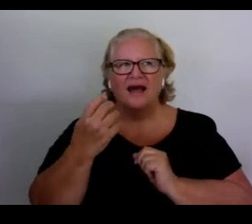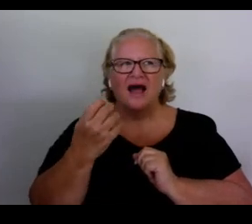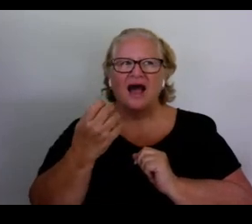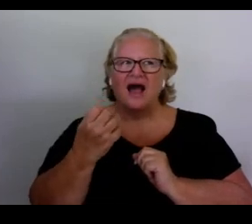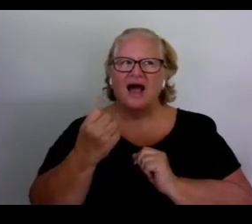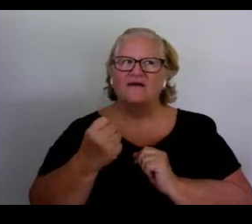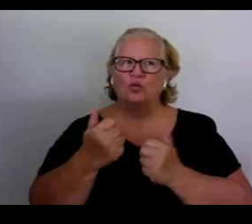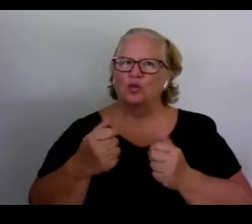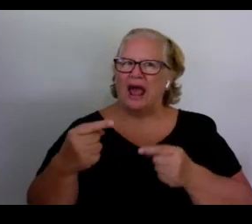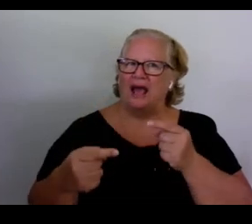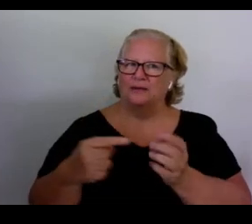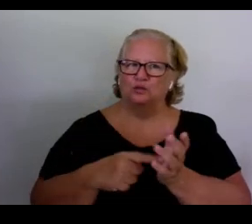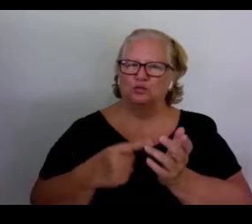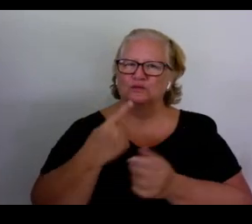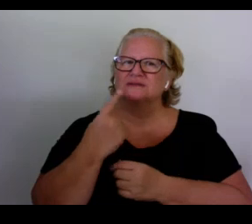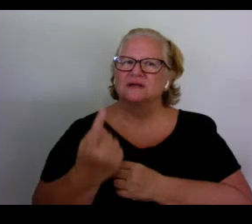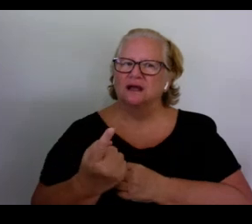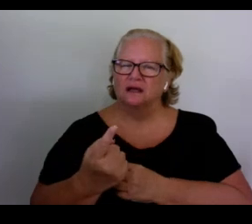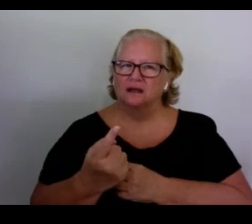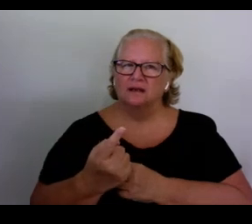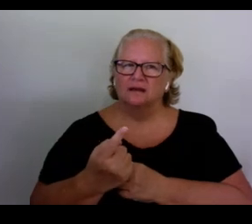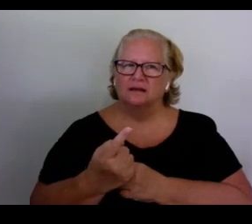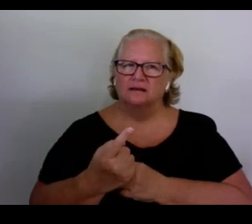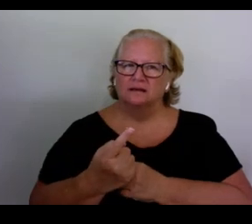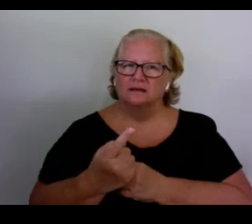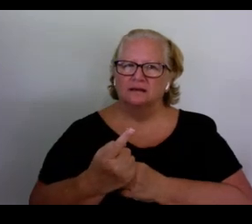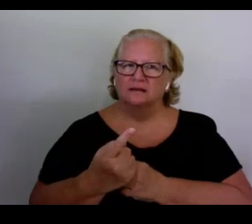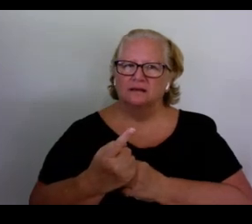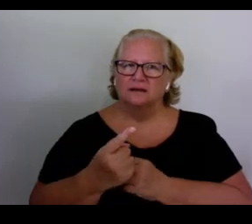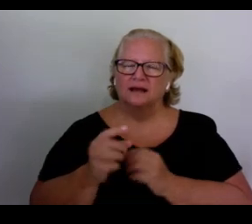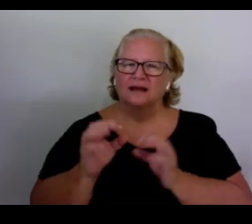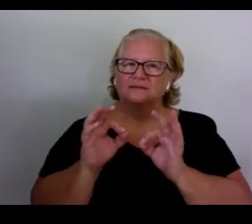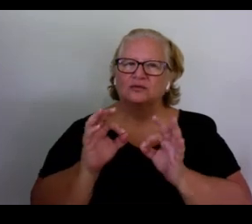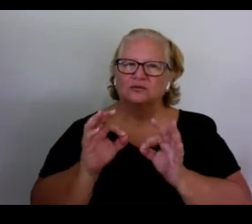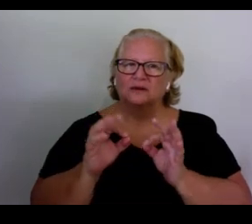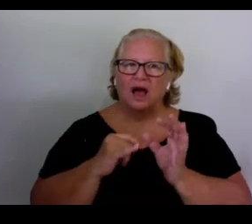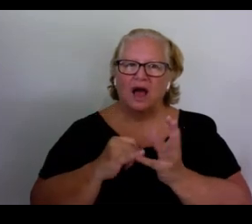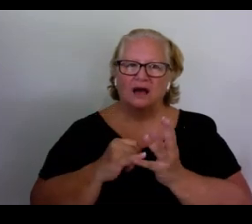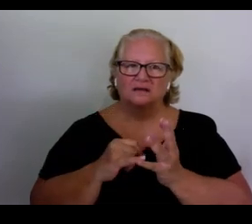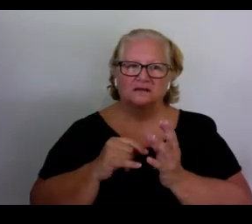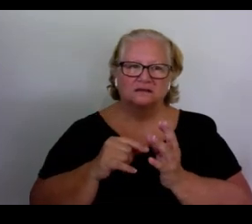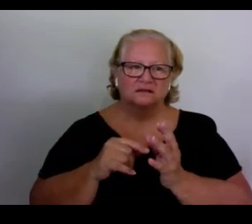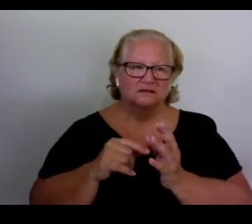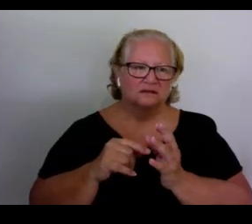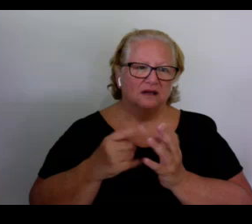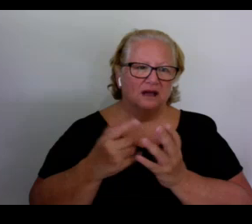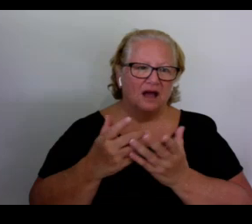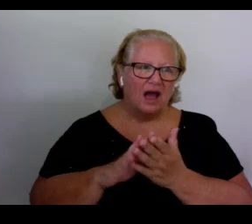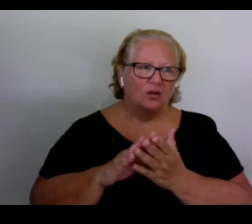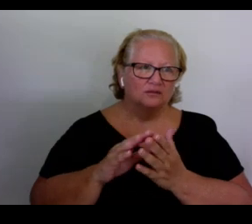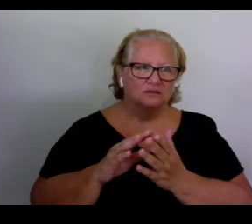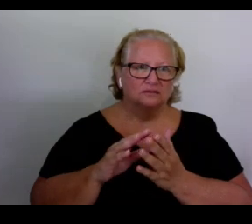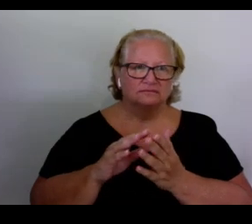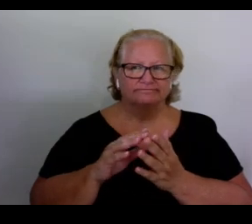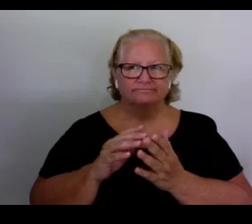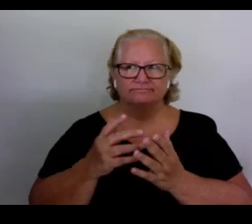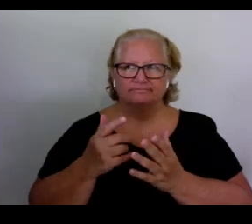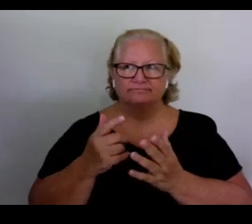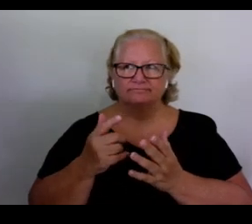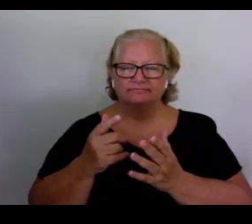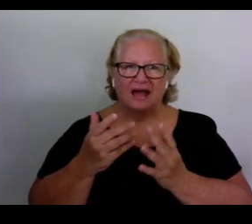argument to say that, particularly as the climate continues to warm, that access to